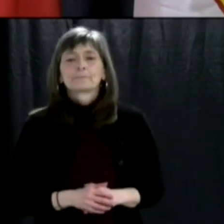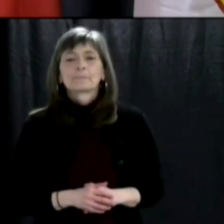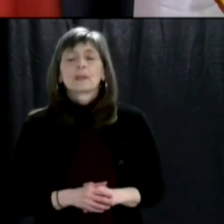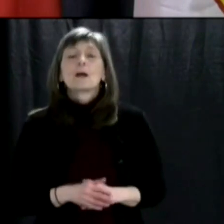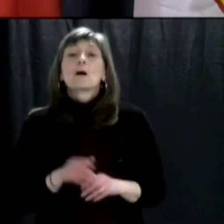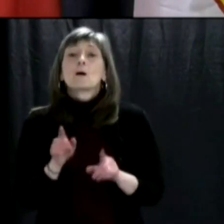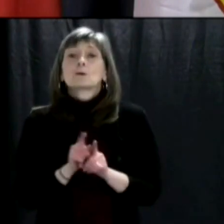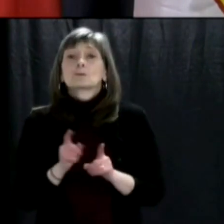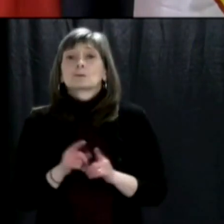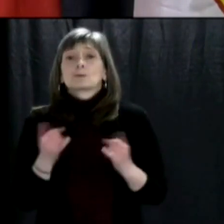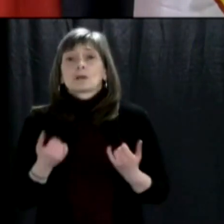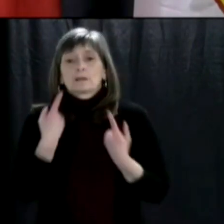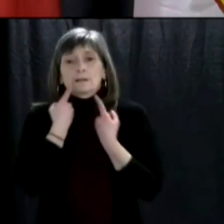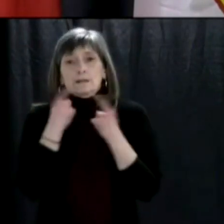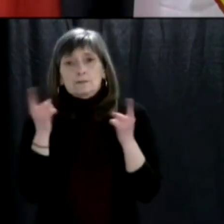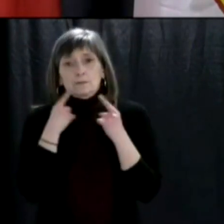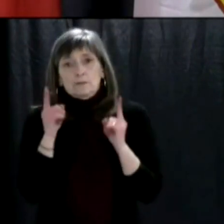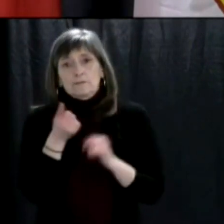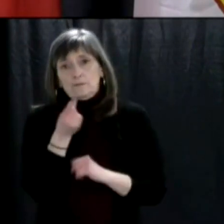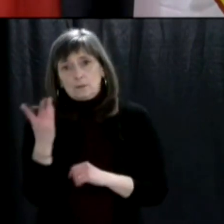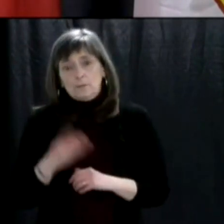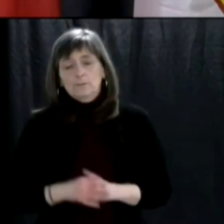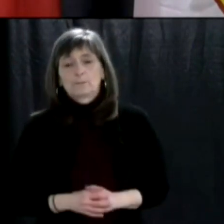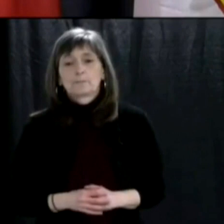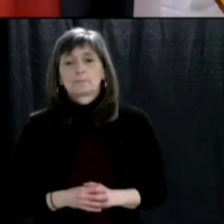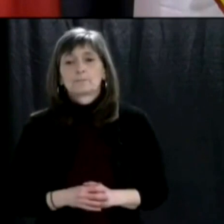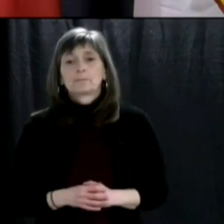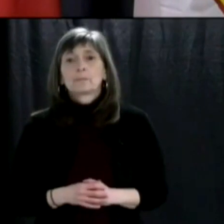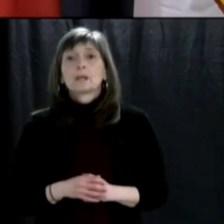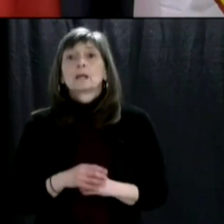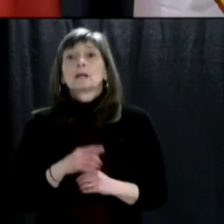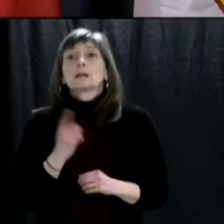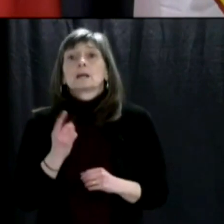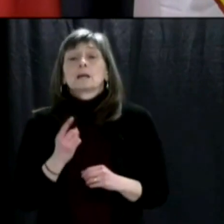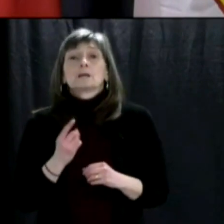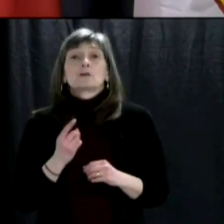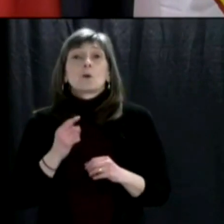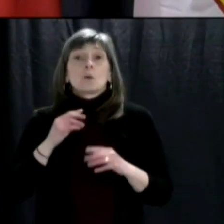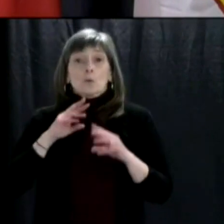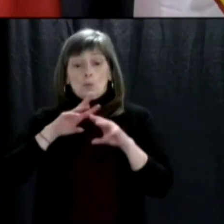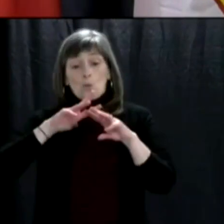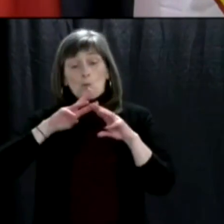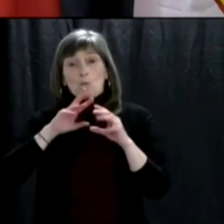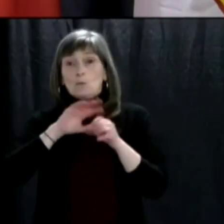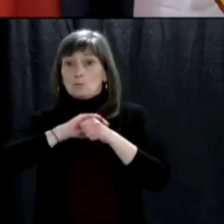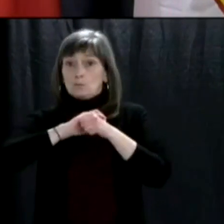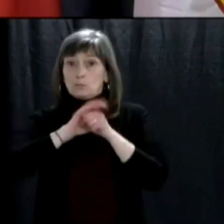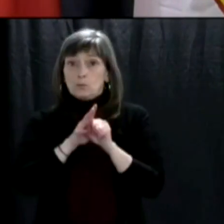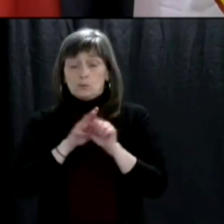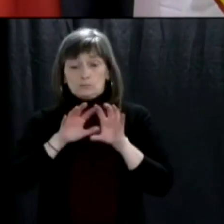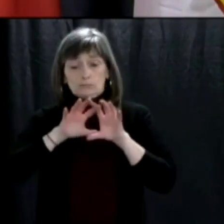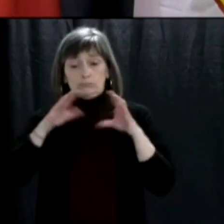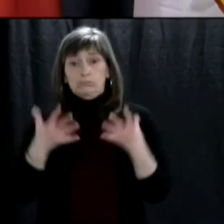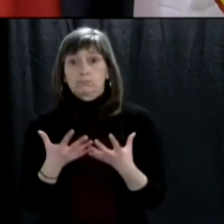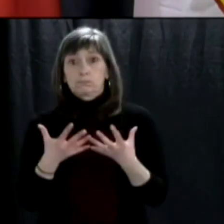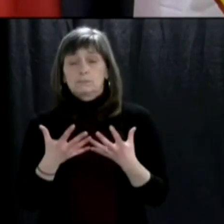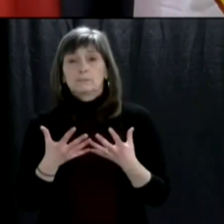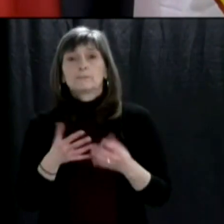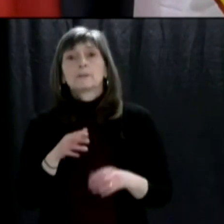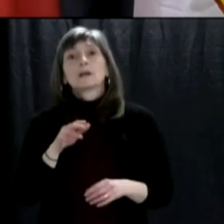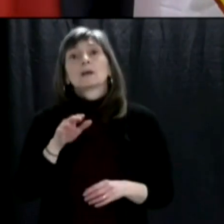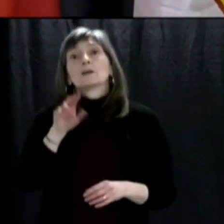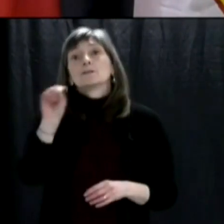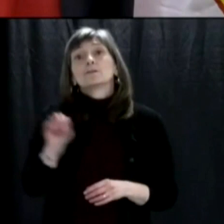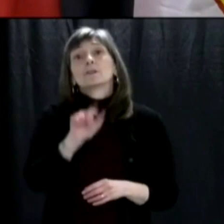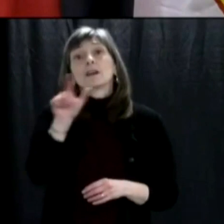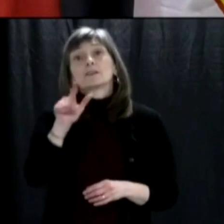announce. Due to the concerns of COVID-19 and the global pandemic, the 2020 Newfoundland and Labrador